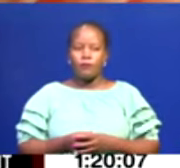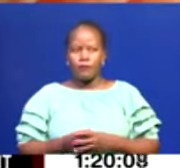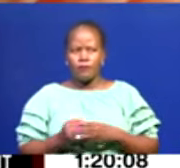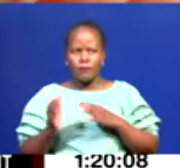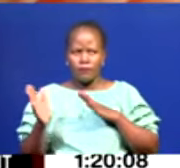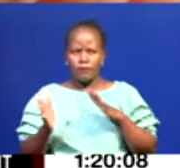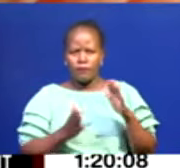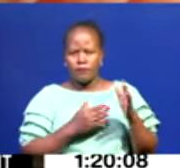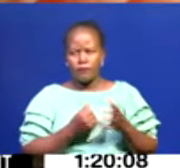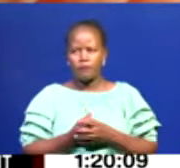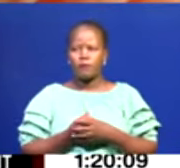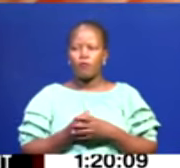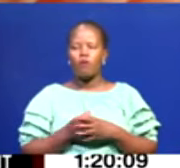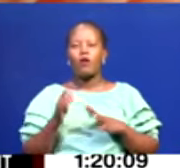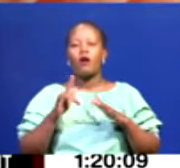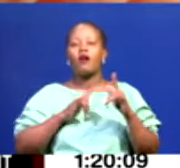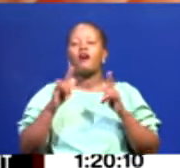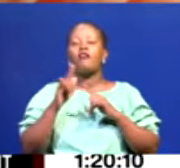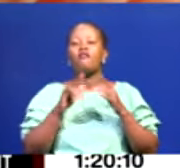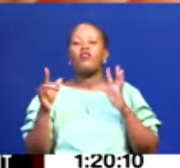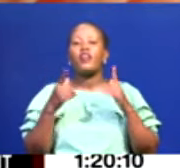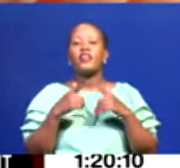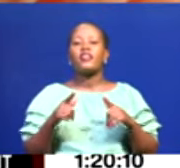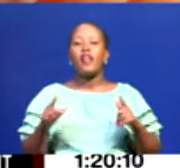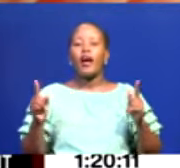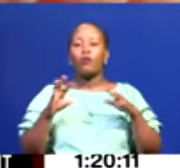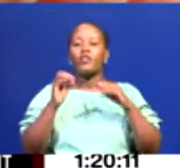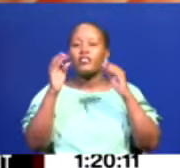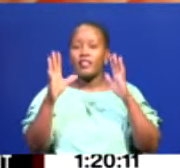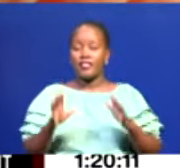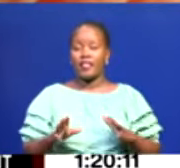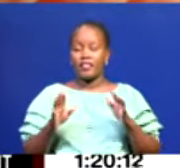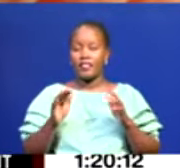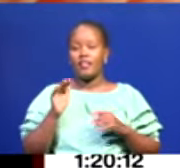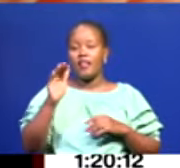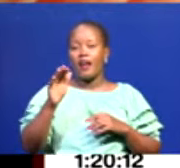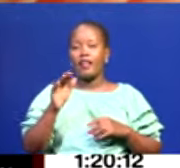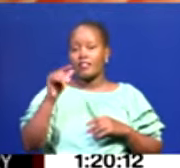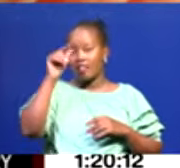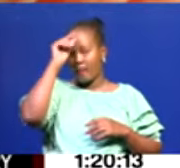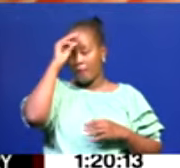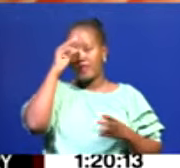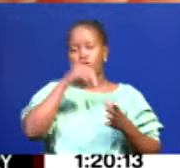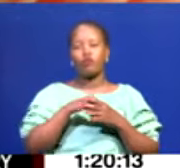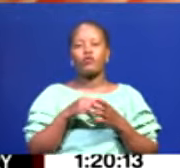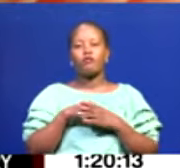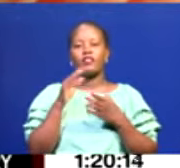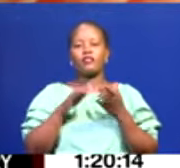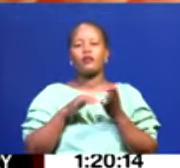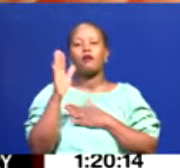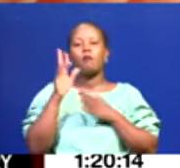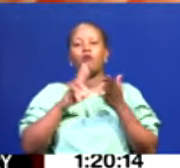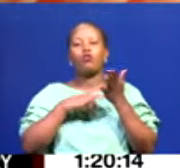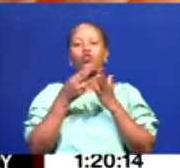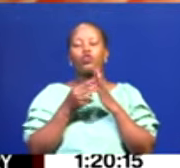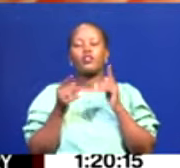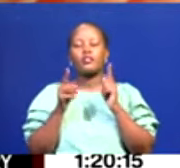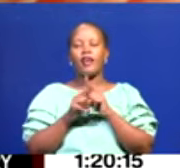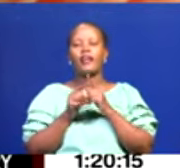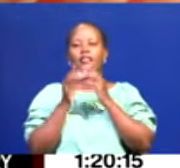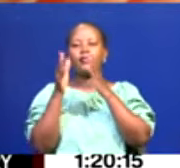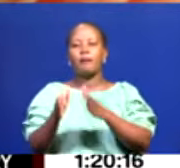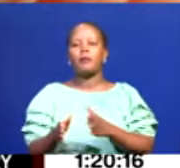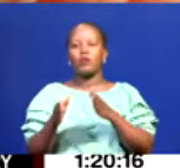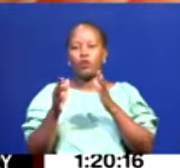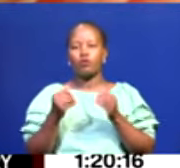foreign language tutors are calling on the government to invest more resources and personnel to match the needs of learners interested